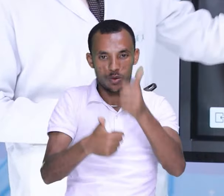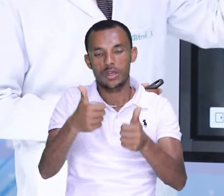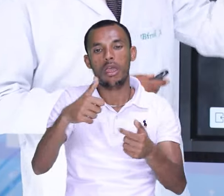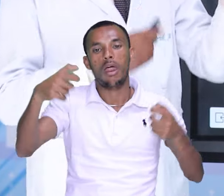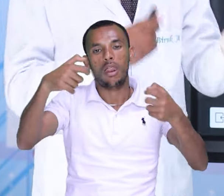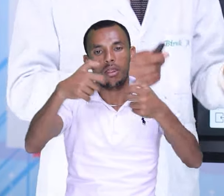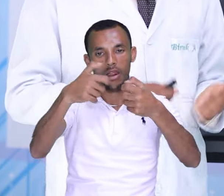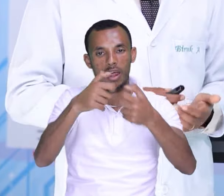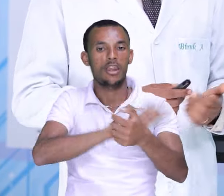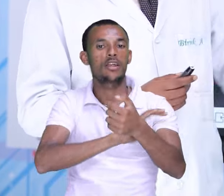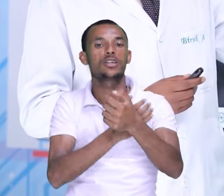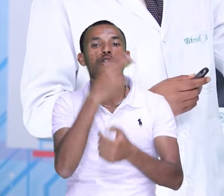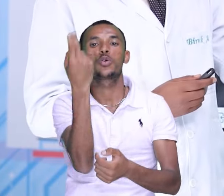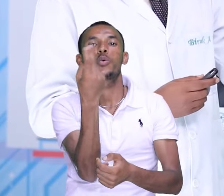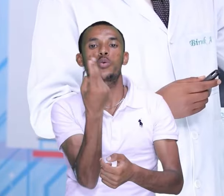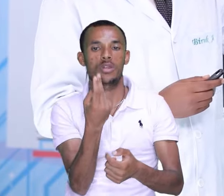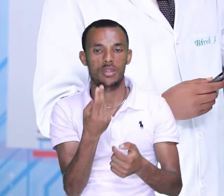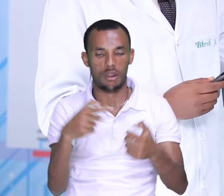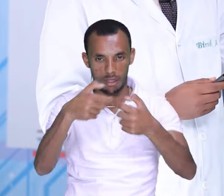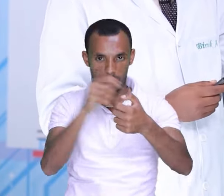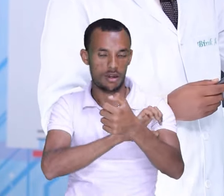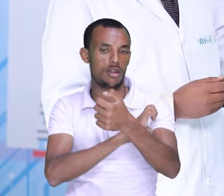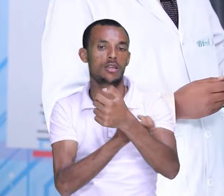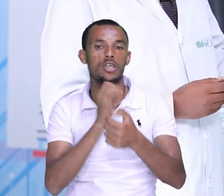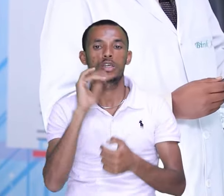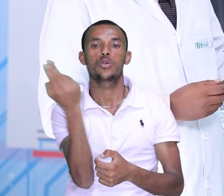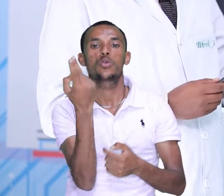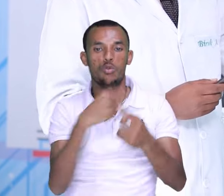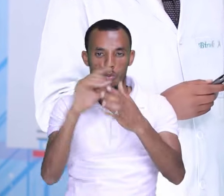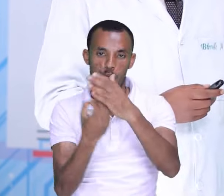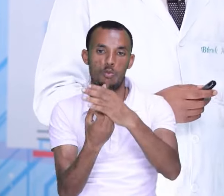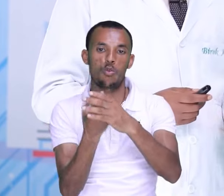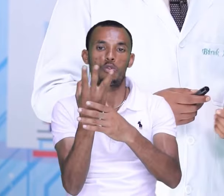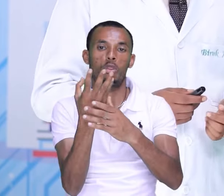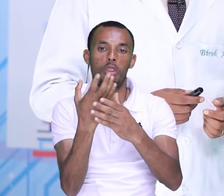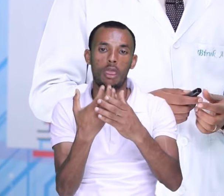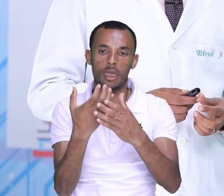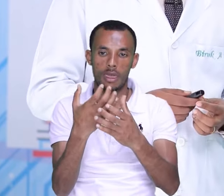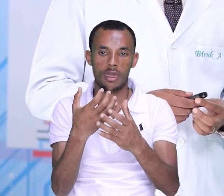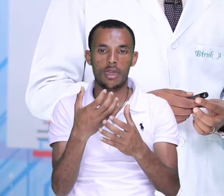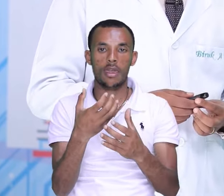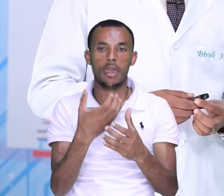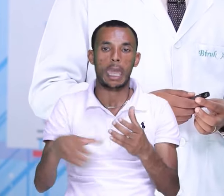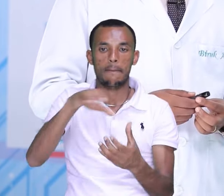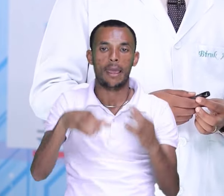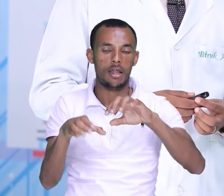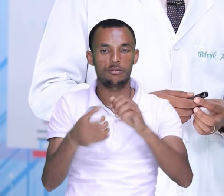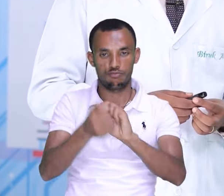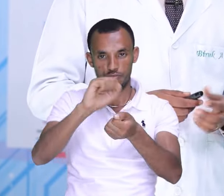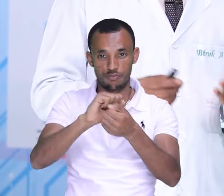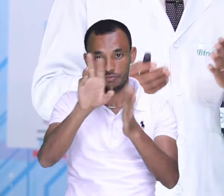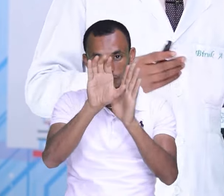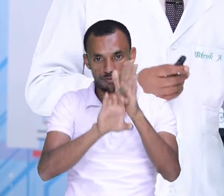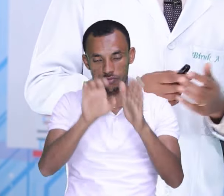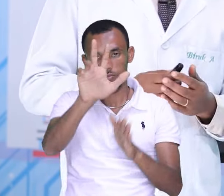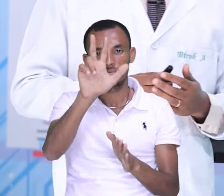electrical energy is used. If electrical energy is used to produce chemical changes. Remember, in chapter 3,